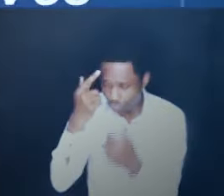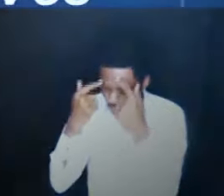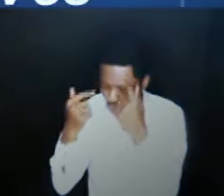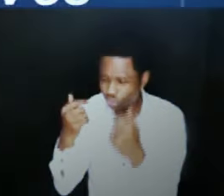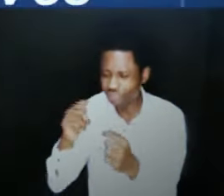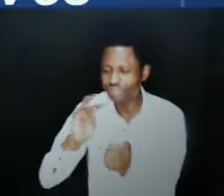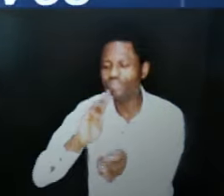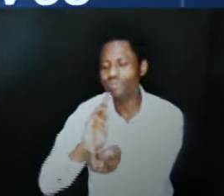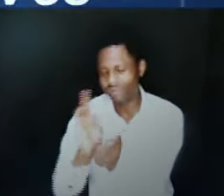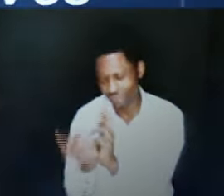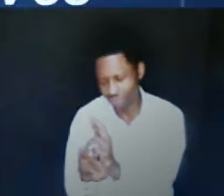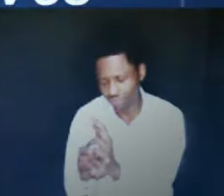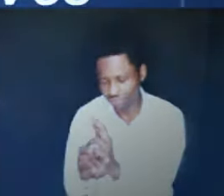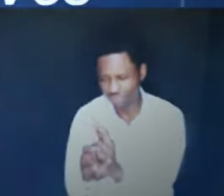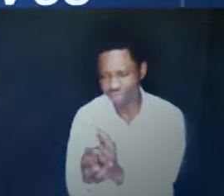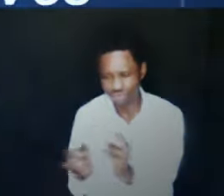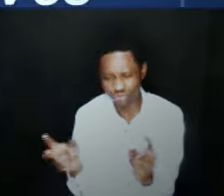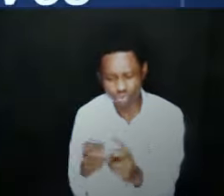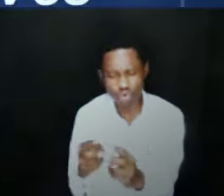The